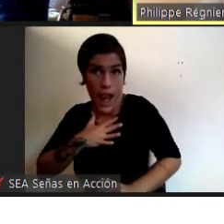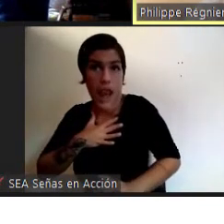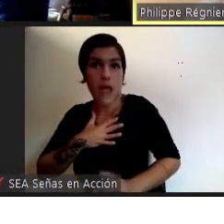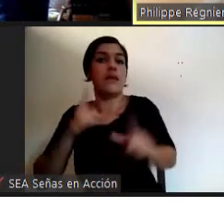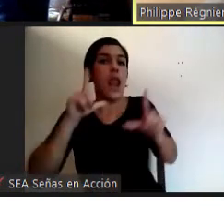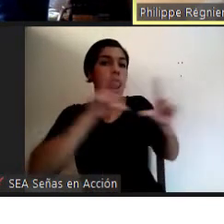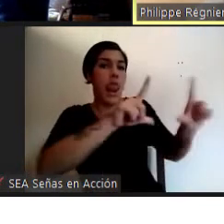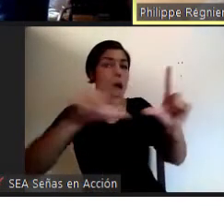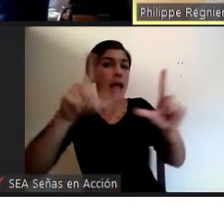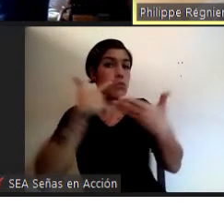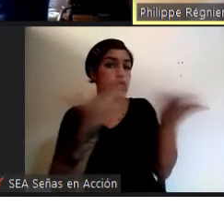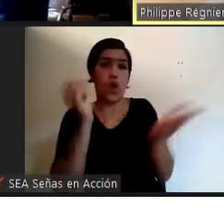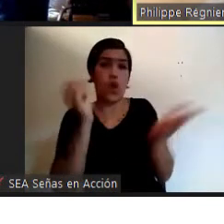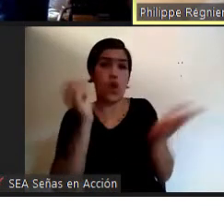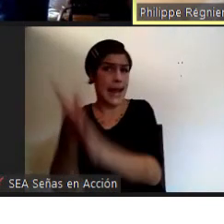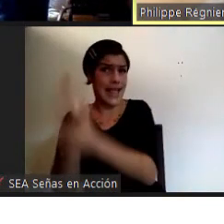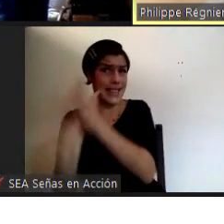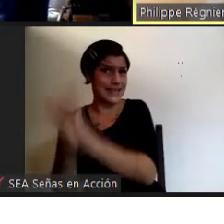And then,